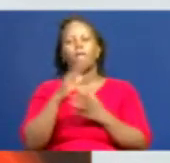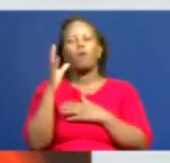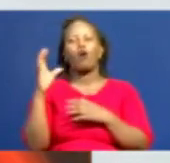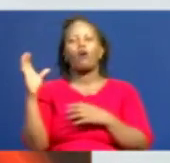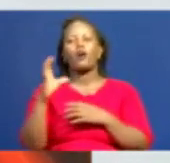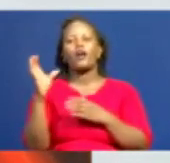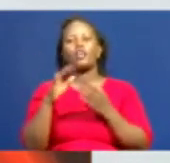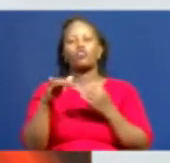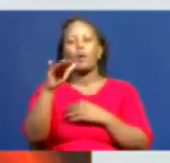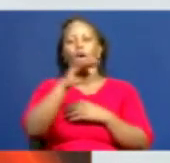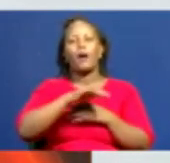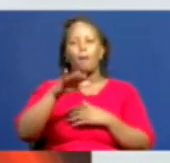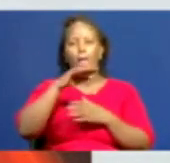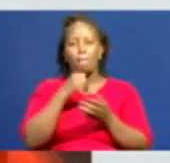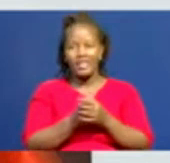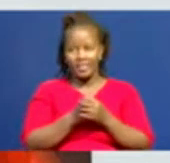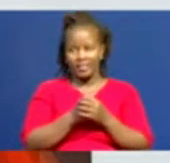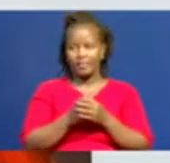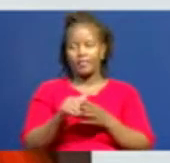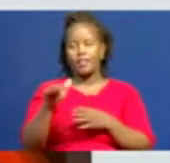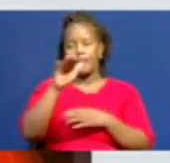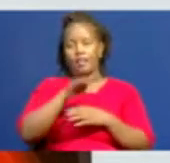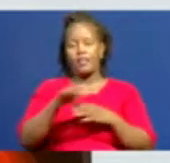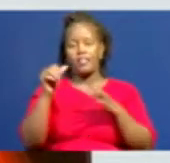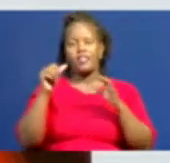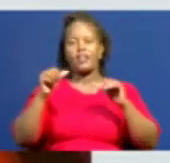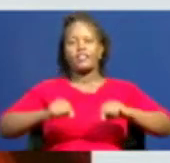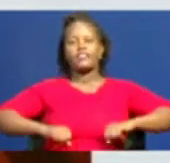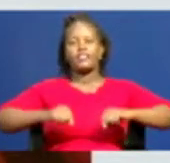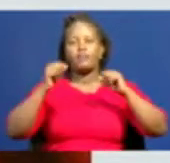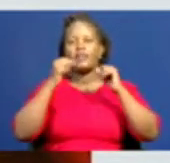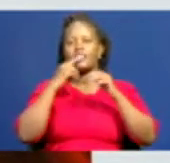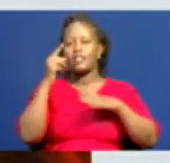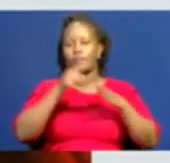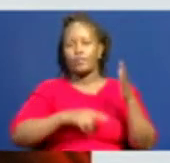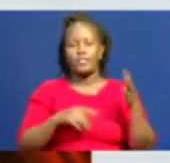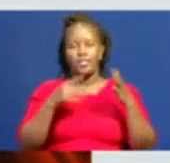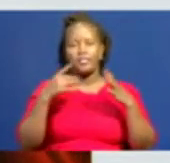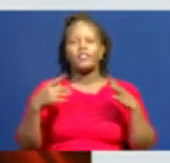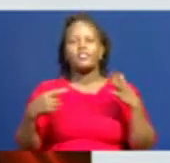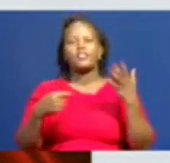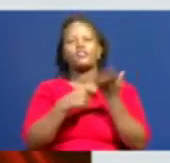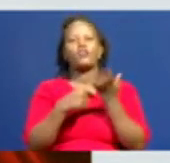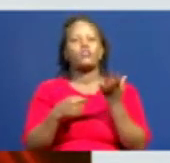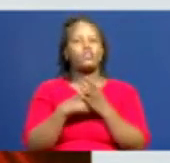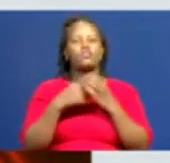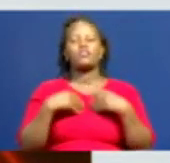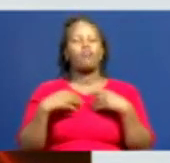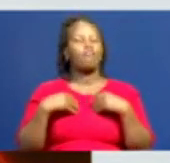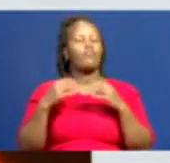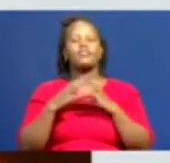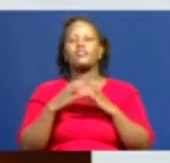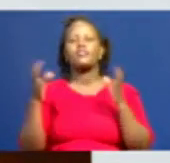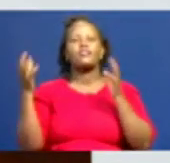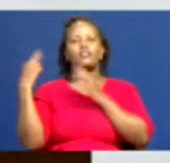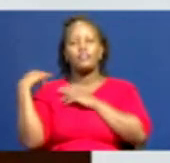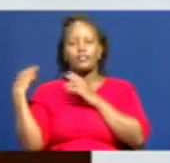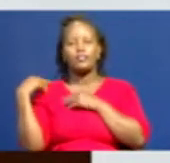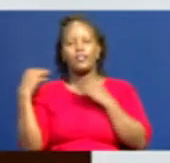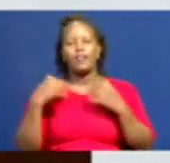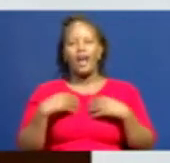base. Intellimedia Chairman Alex Chesosi says technological advancement play a key role in fostering